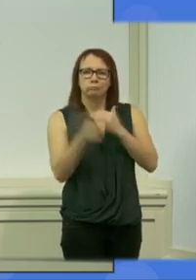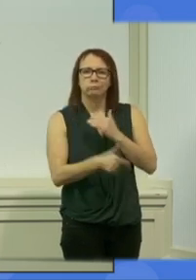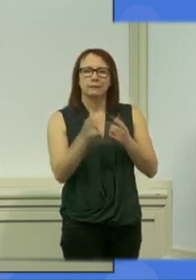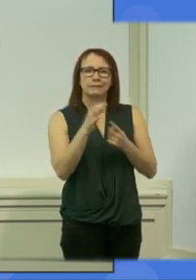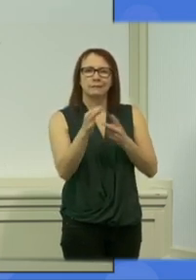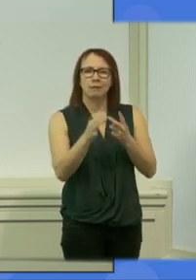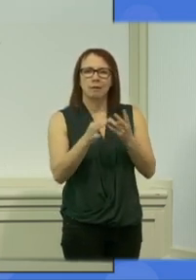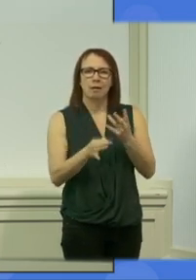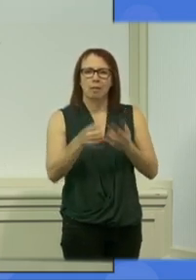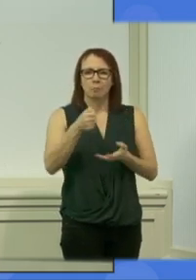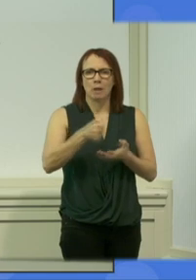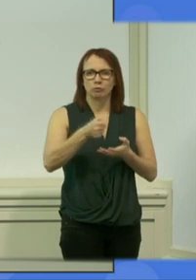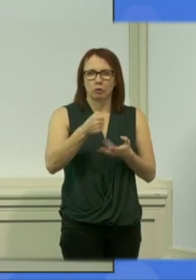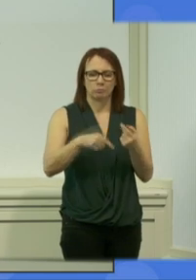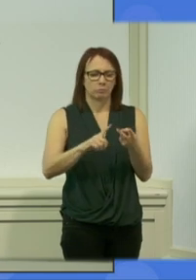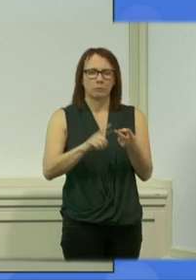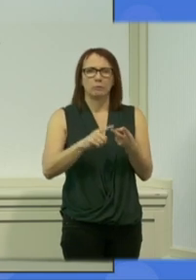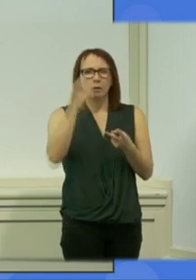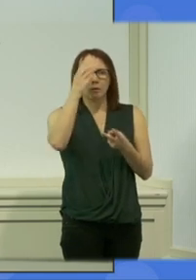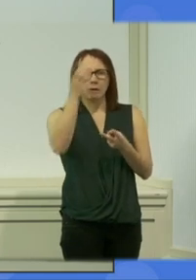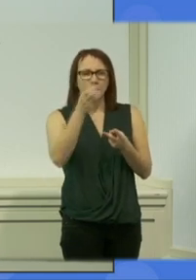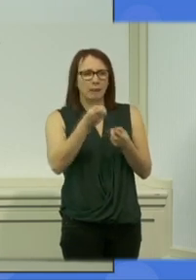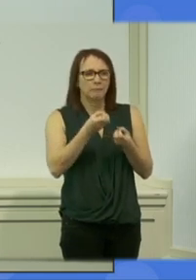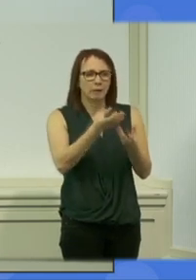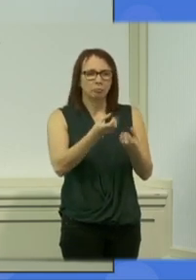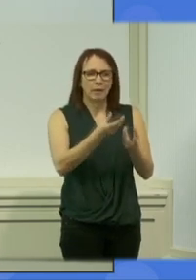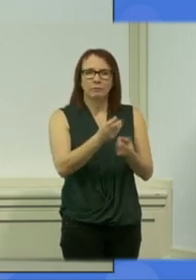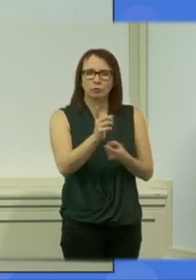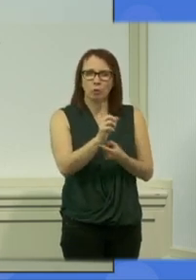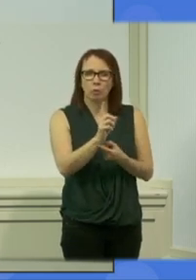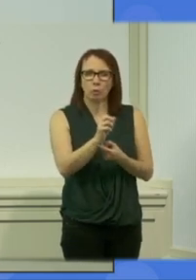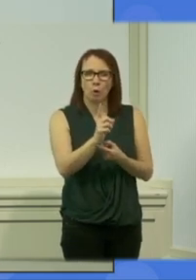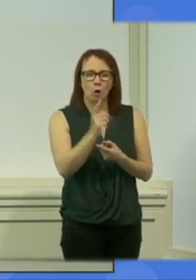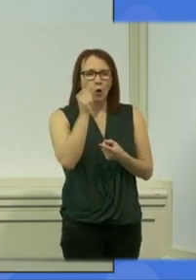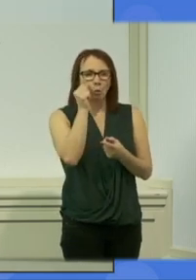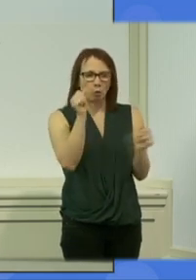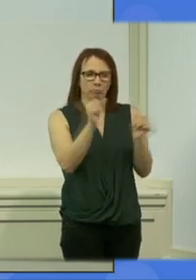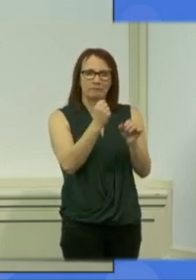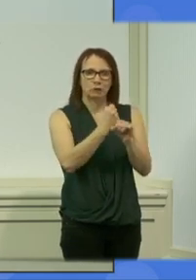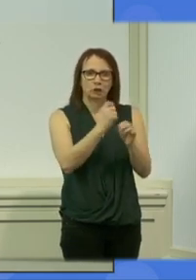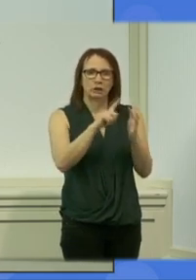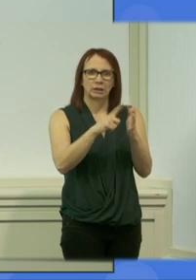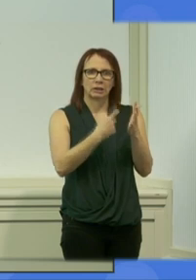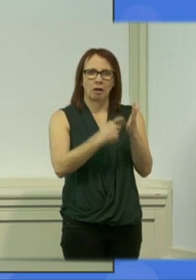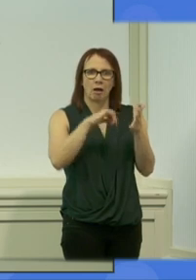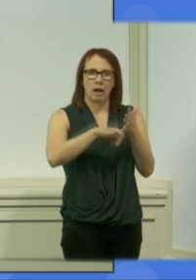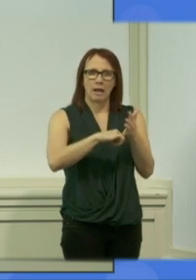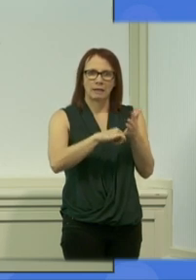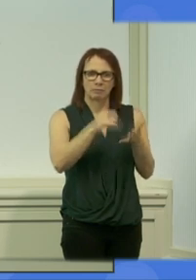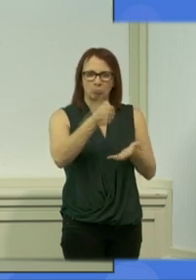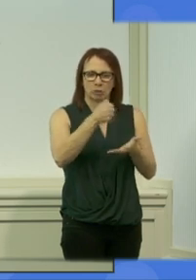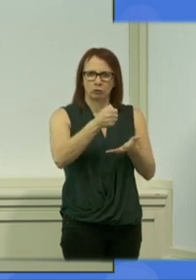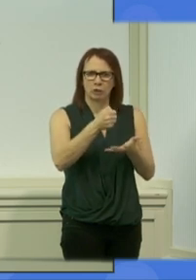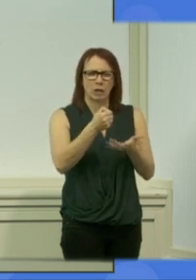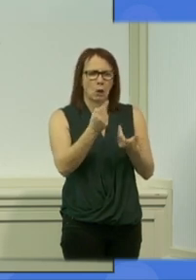budget, what the government expenditure and revenue in Scotland, otherwise known as GERS, G-E-R-S, calculation is, and